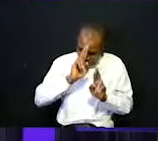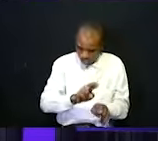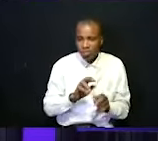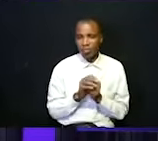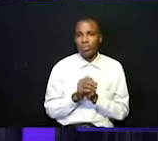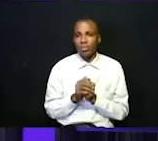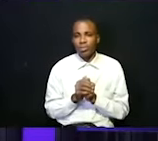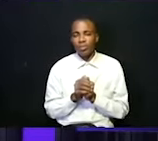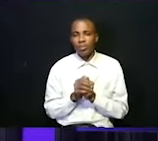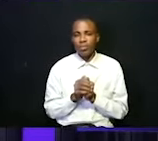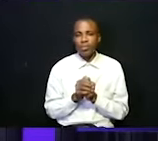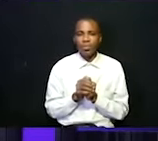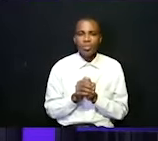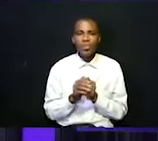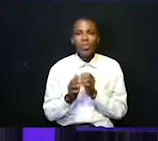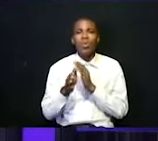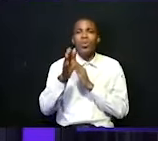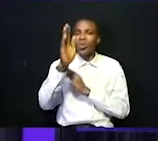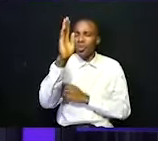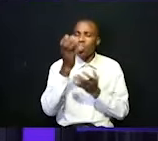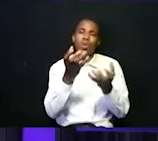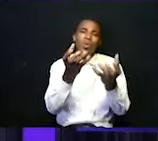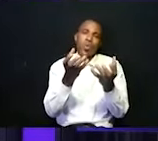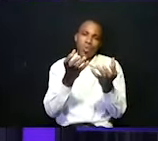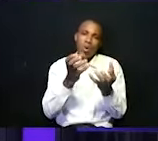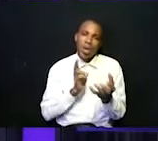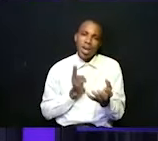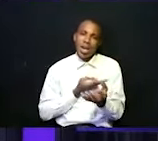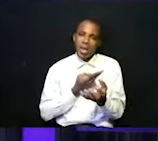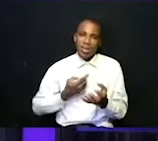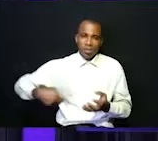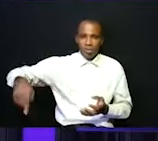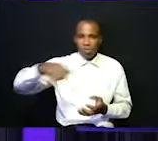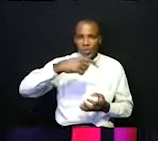God wants us to live in this institution.